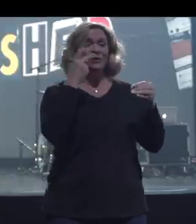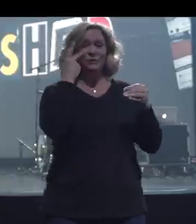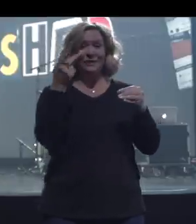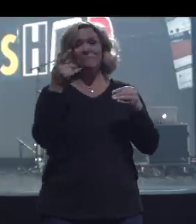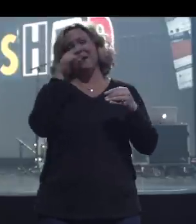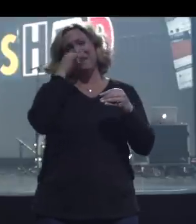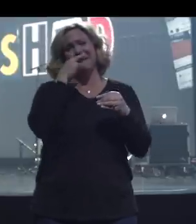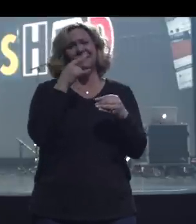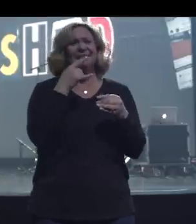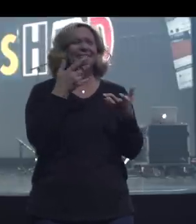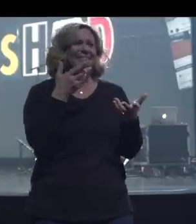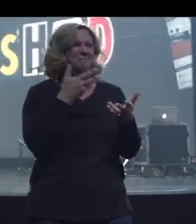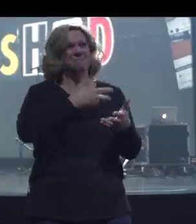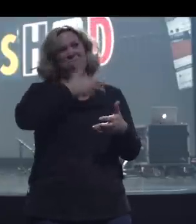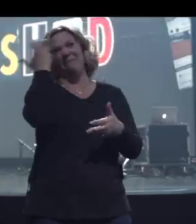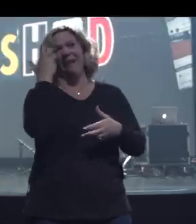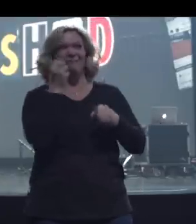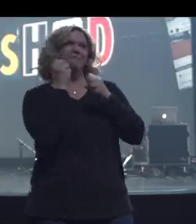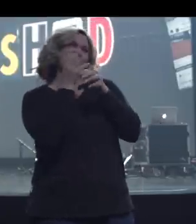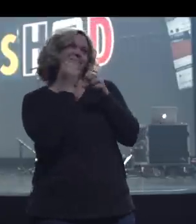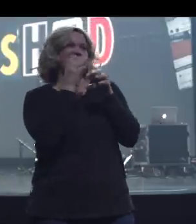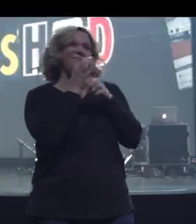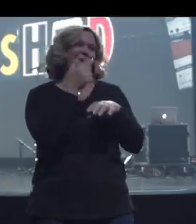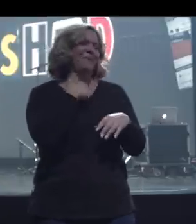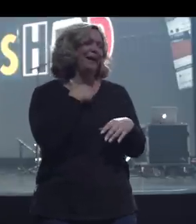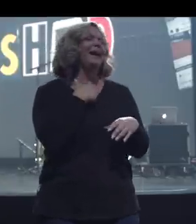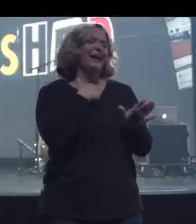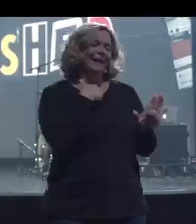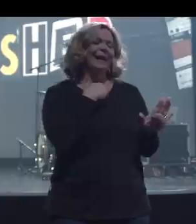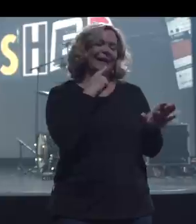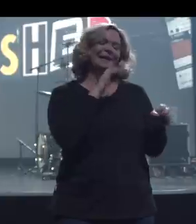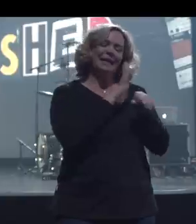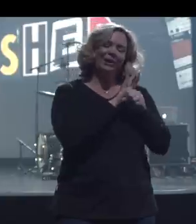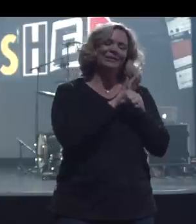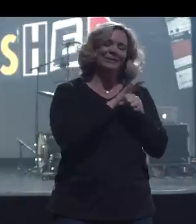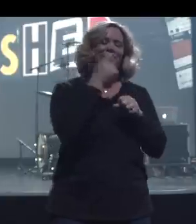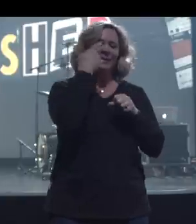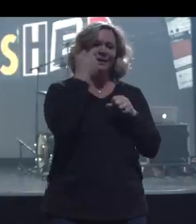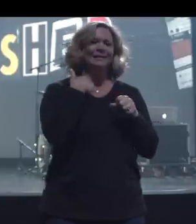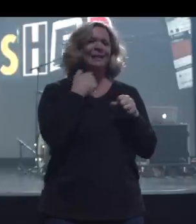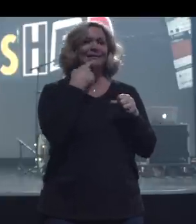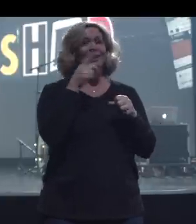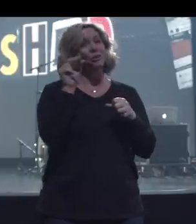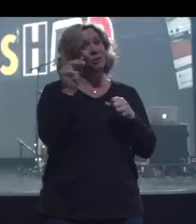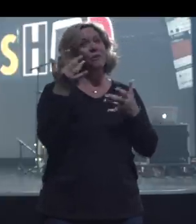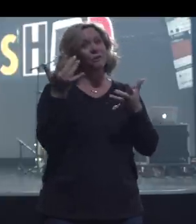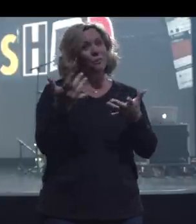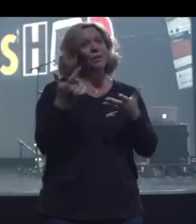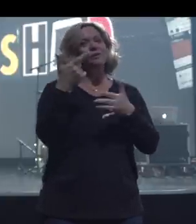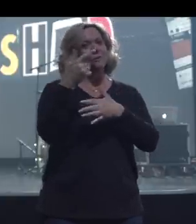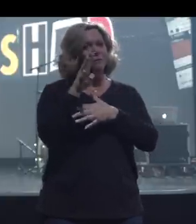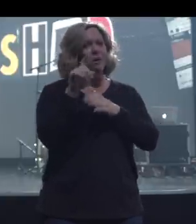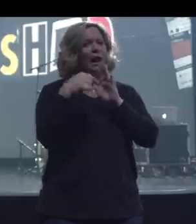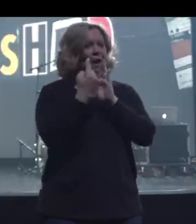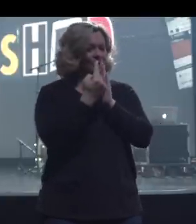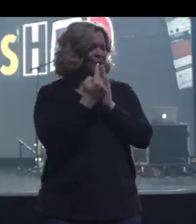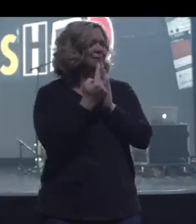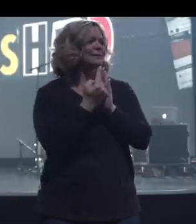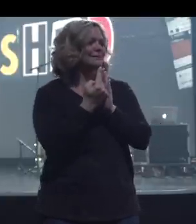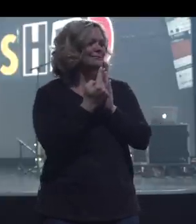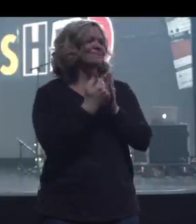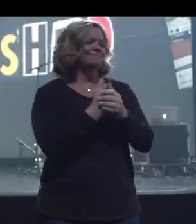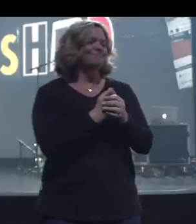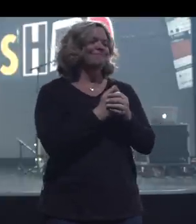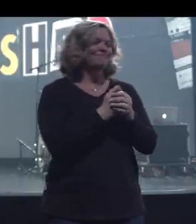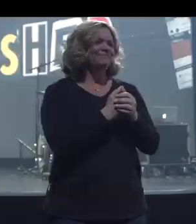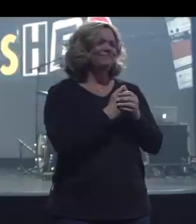throwing a fit or looks like irate, I can almost guarantee you it might have been because of this. We told them they had to wait 24 hours and they hated it.